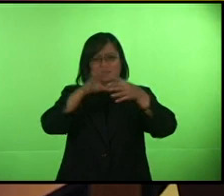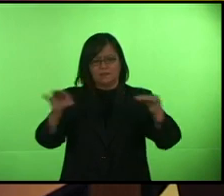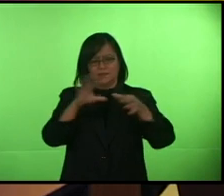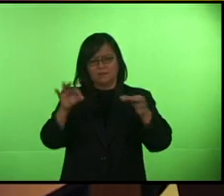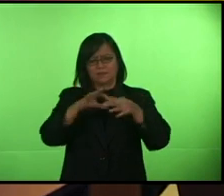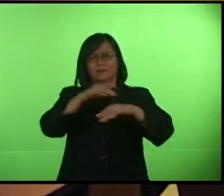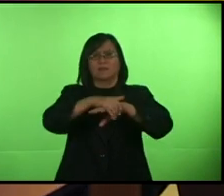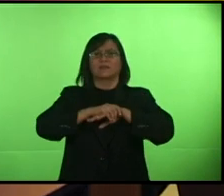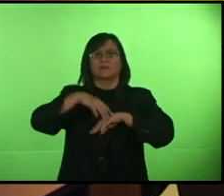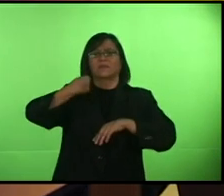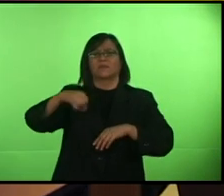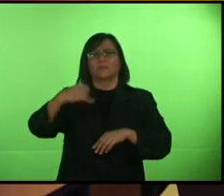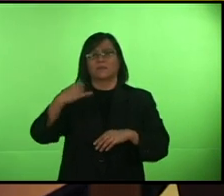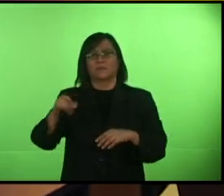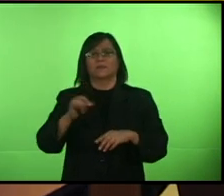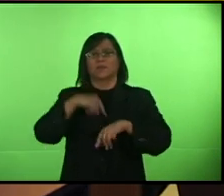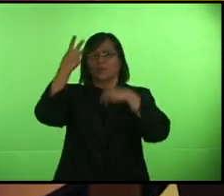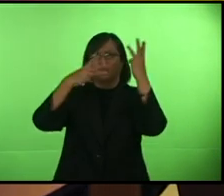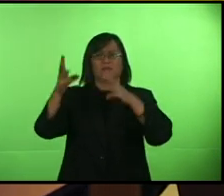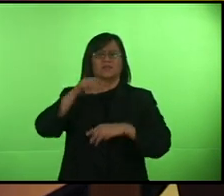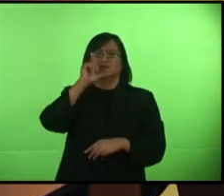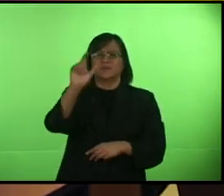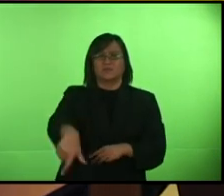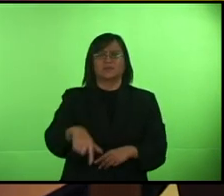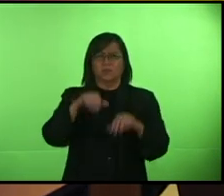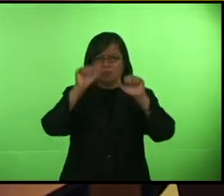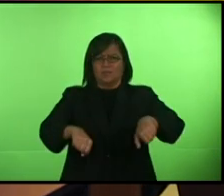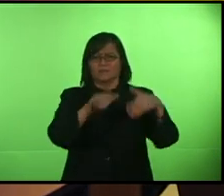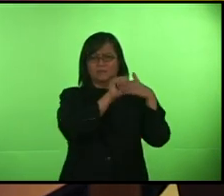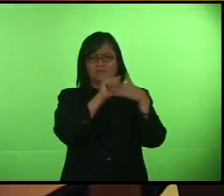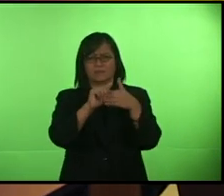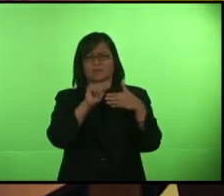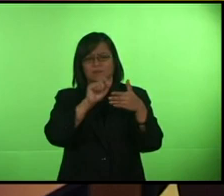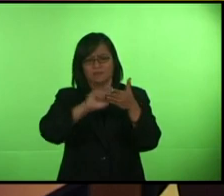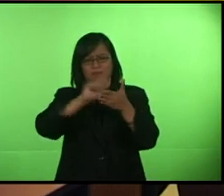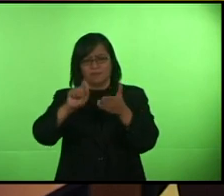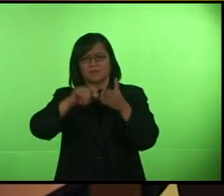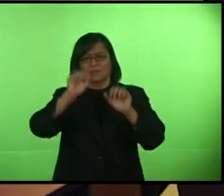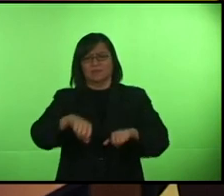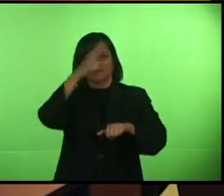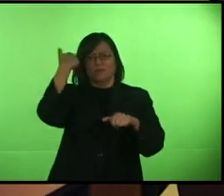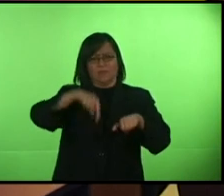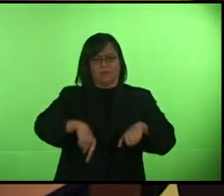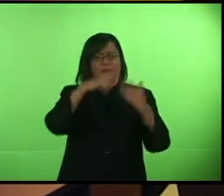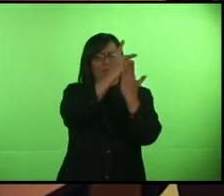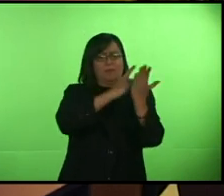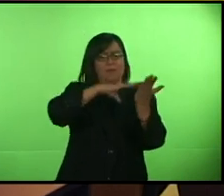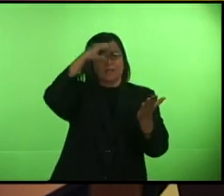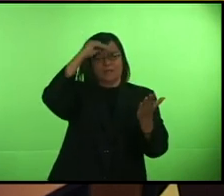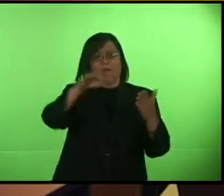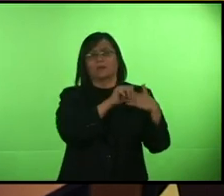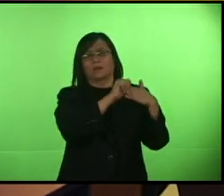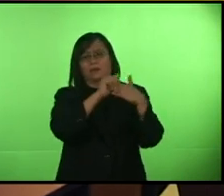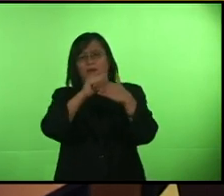cannot write an essay in English. You can write because this course will guide you all the